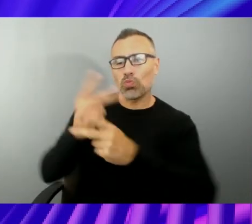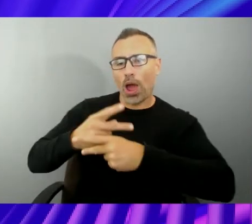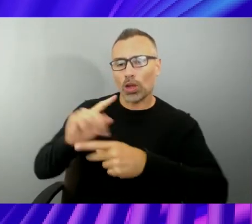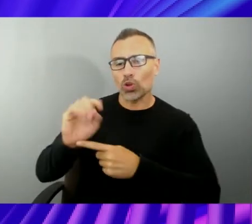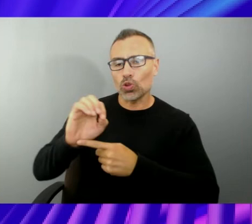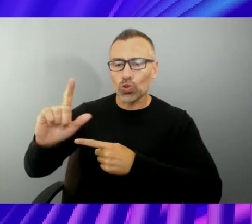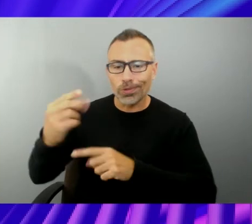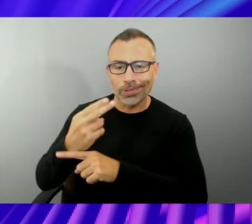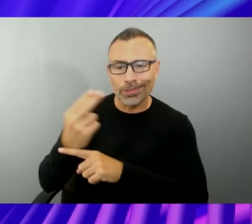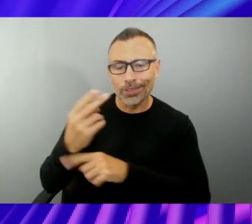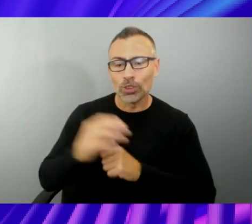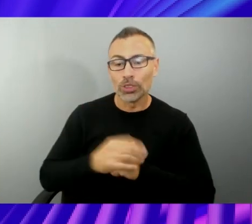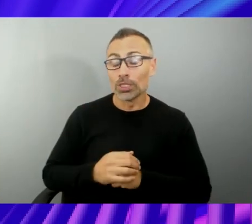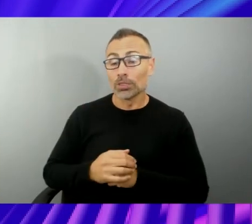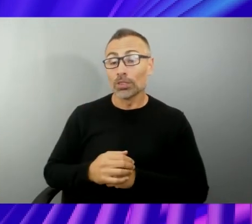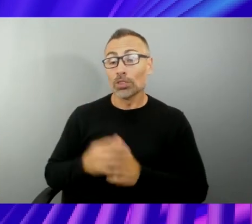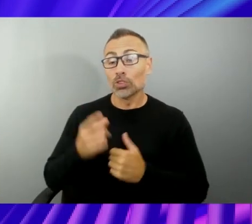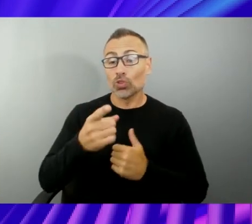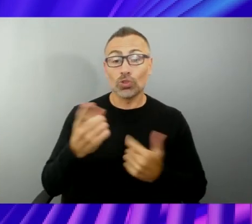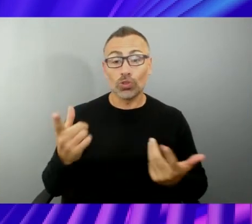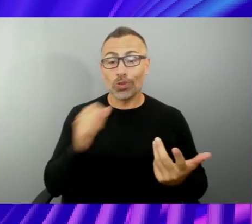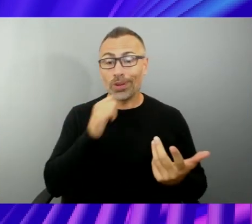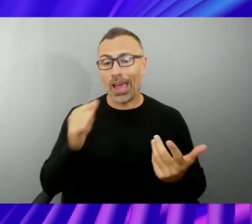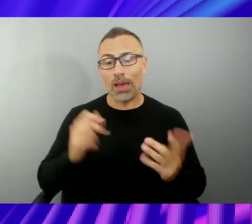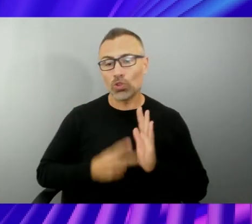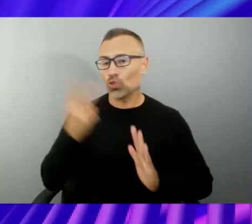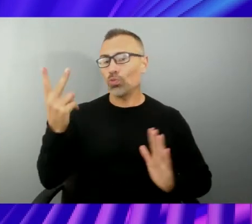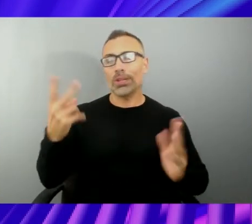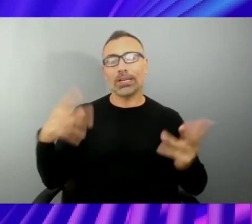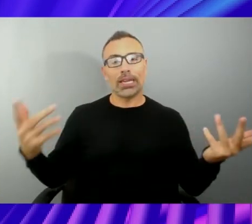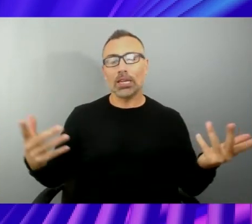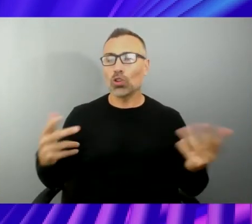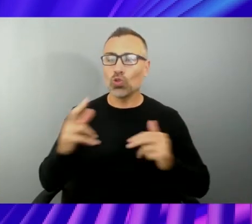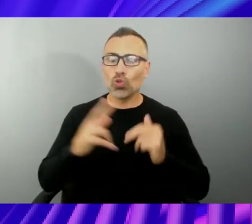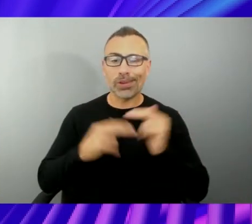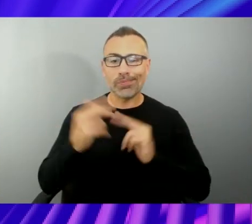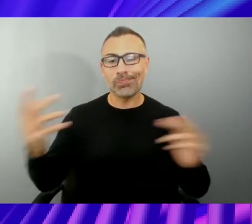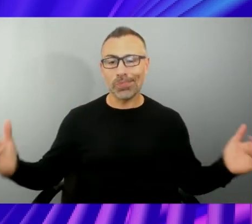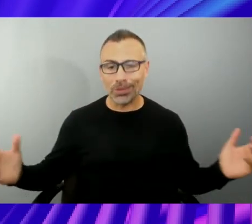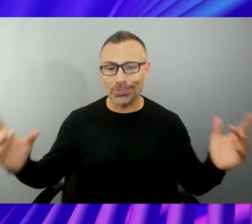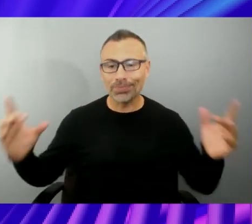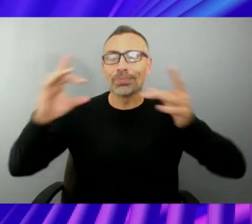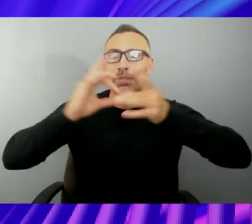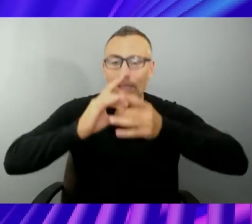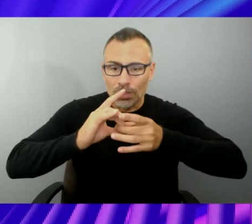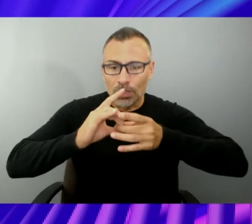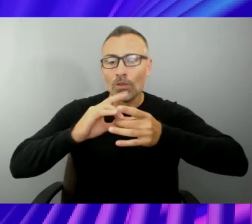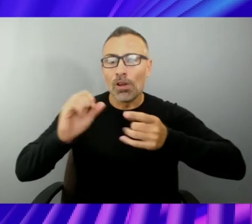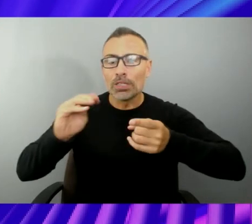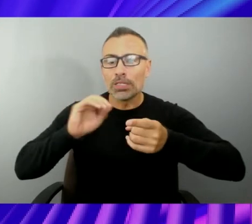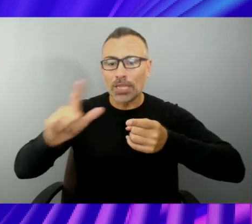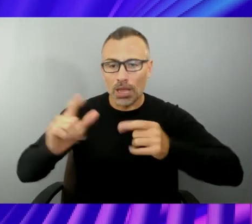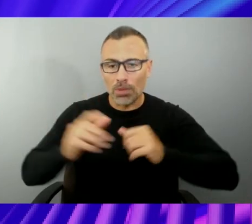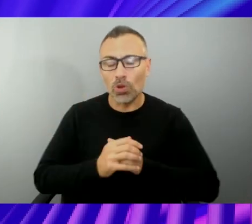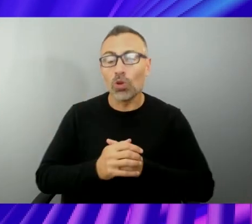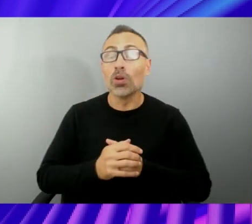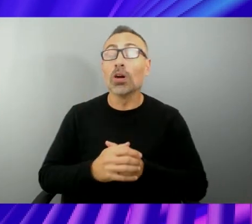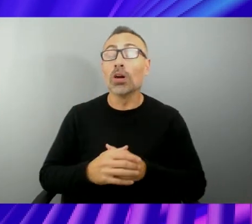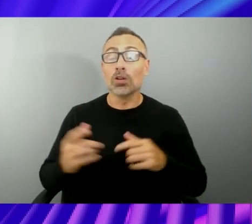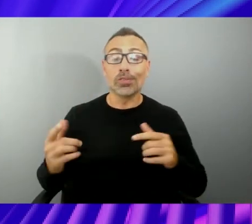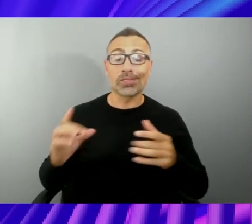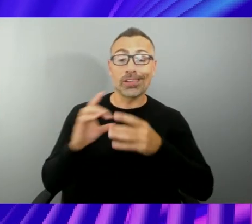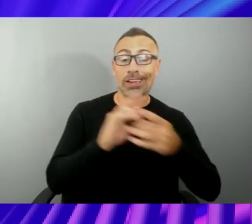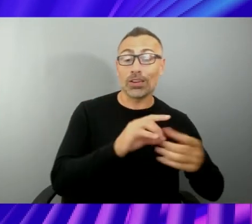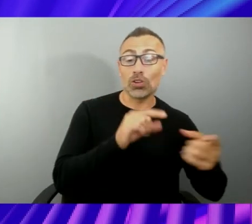user groups. You can build the SAML federation with Amazon OpenSearch dashboard. And by using this, you